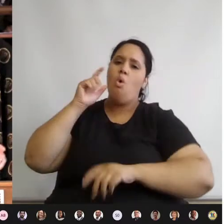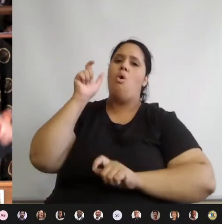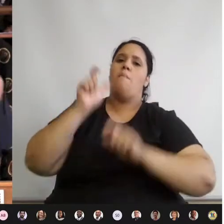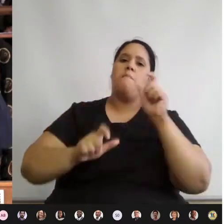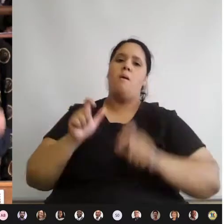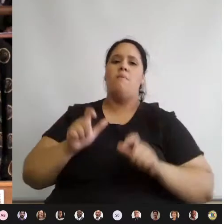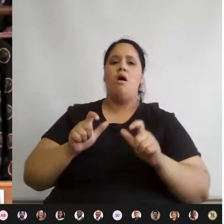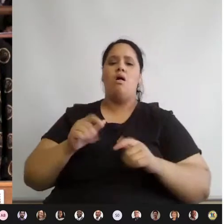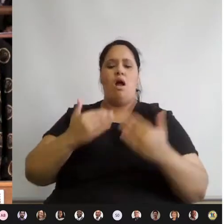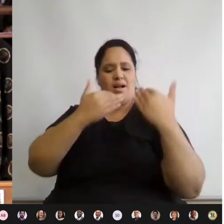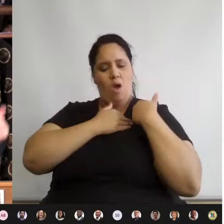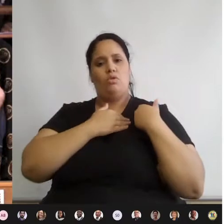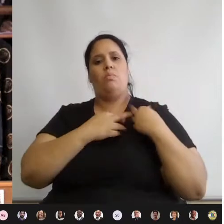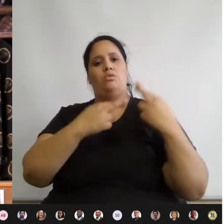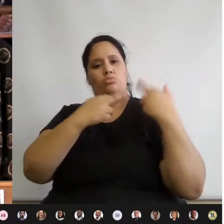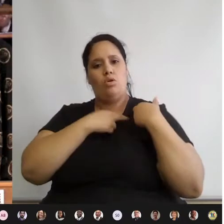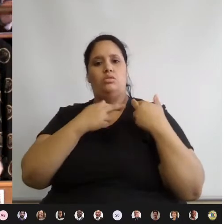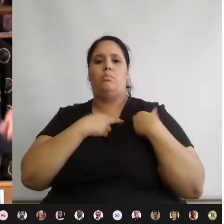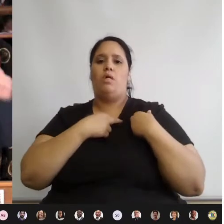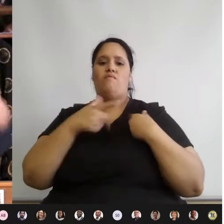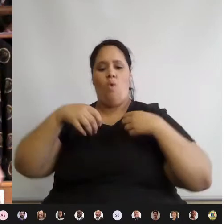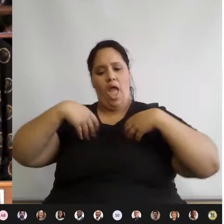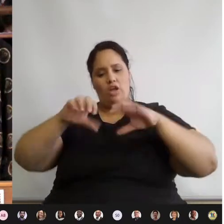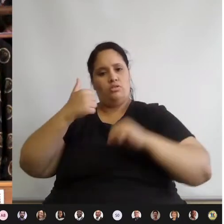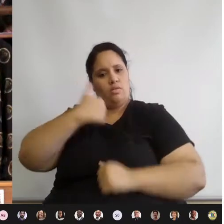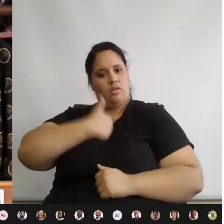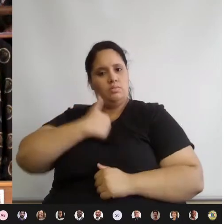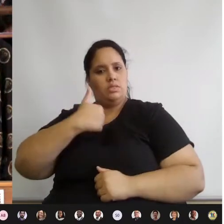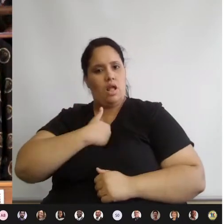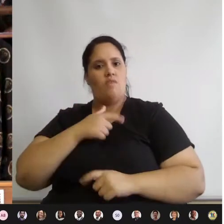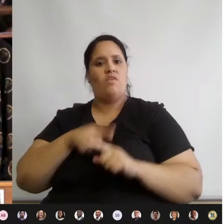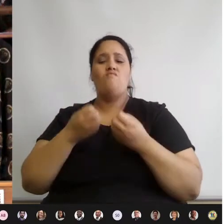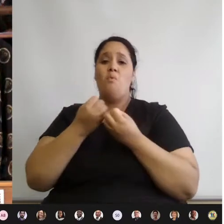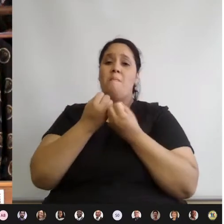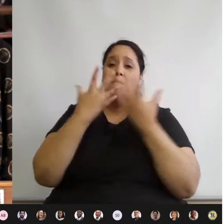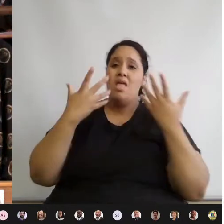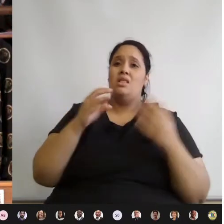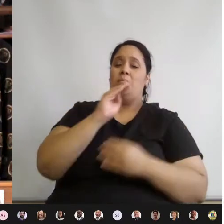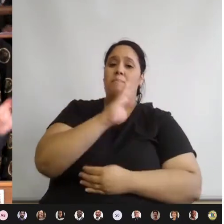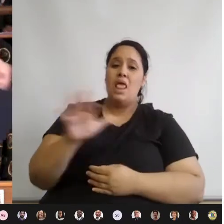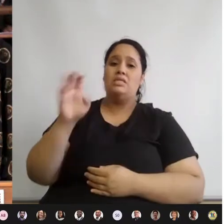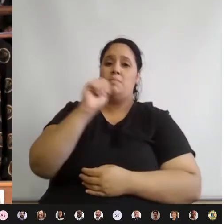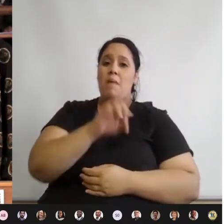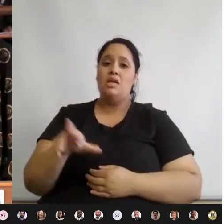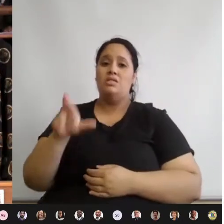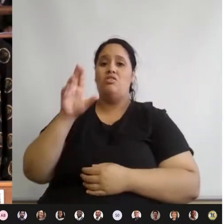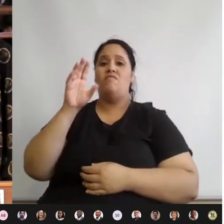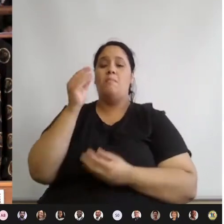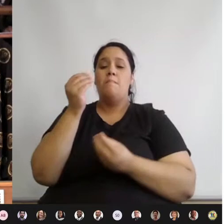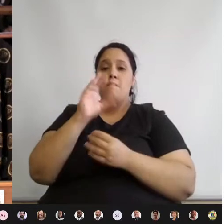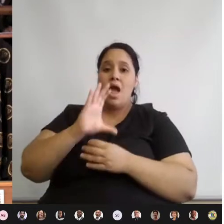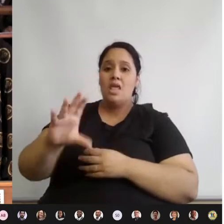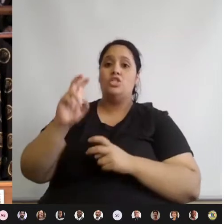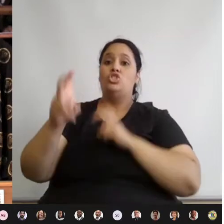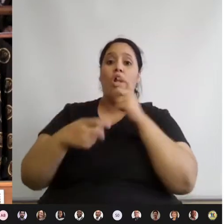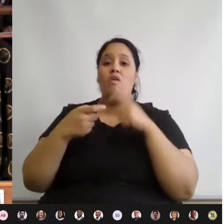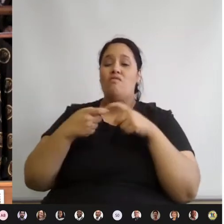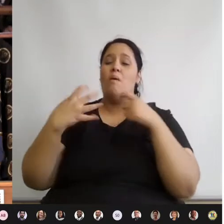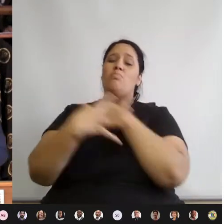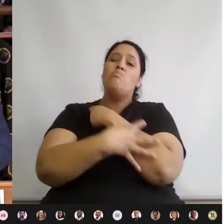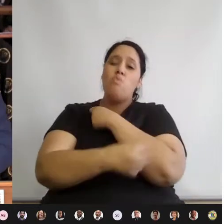held accountable and responsible for the millions and billions that have been stolen from the poorest of the poor in our